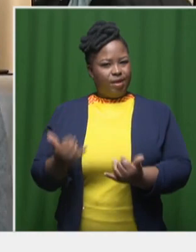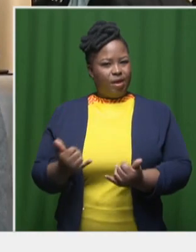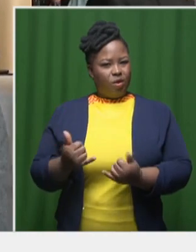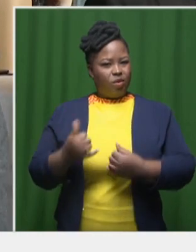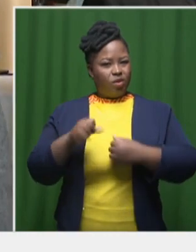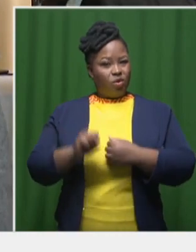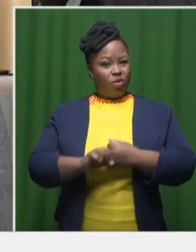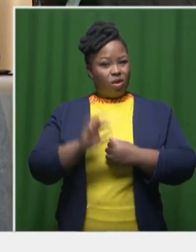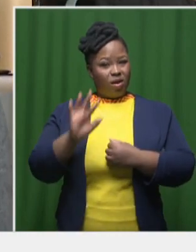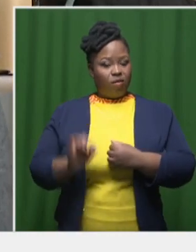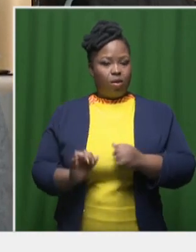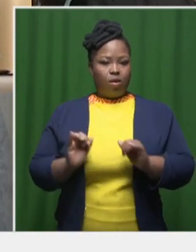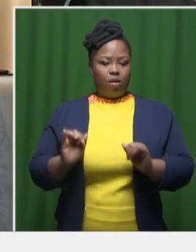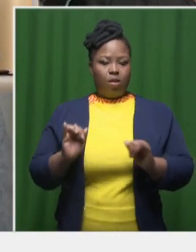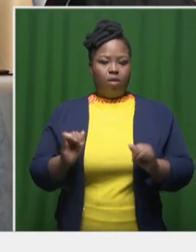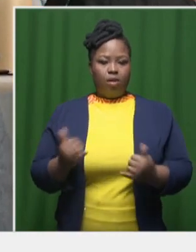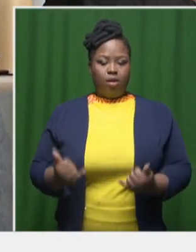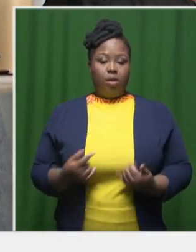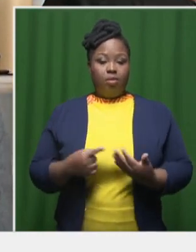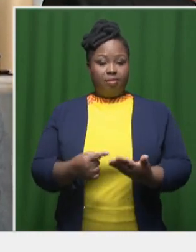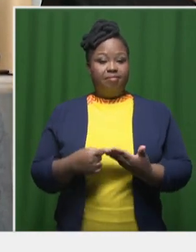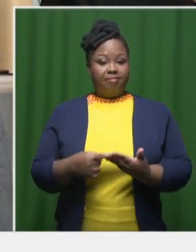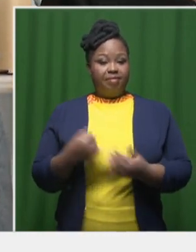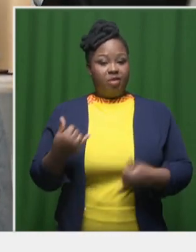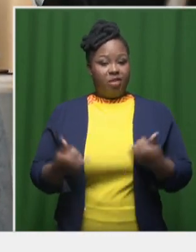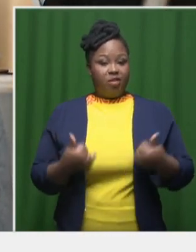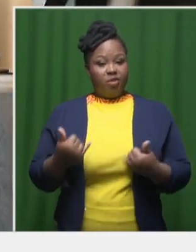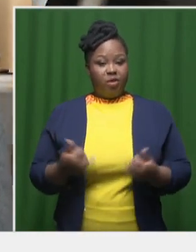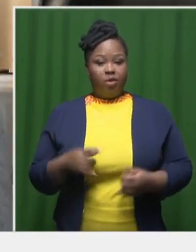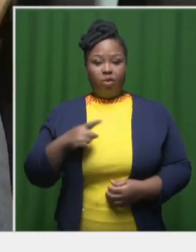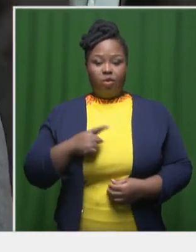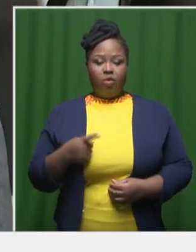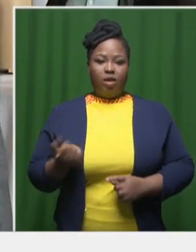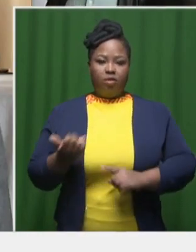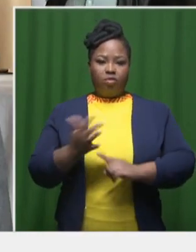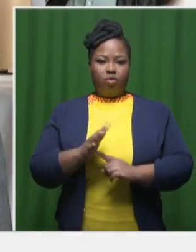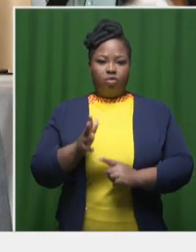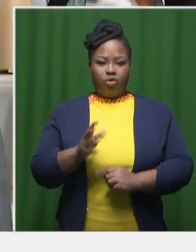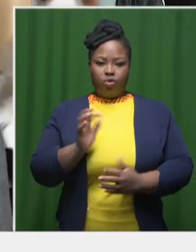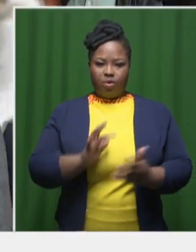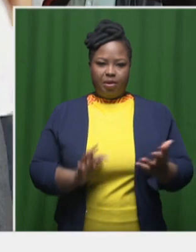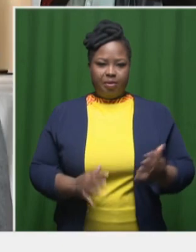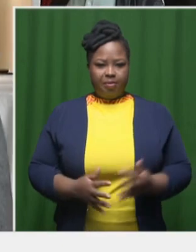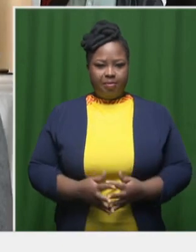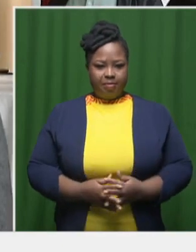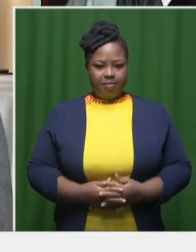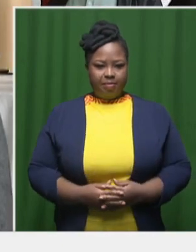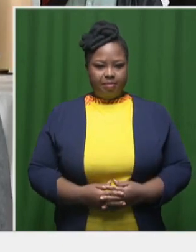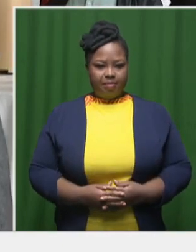I can imagine that this is going to be one that you're going to be enjoying, especially because you cover all of these stories. Morning to you.